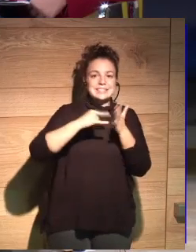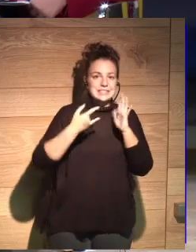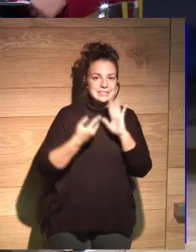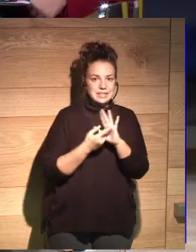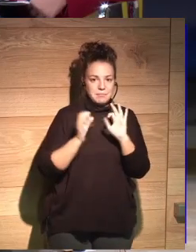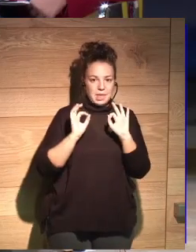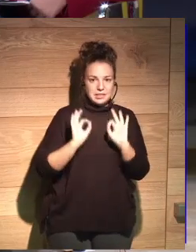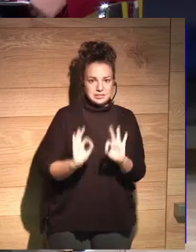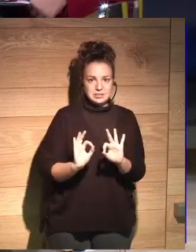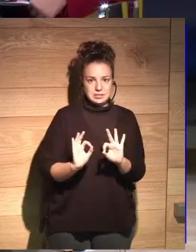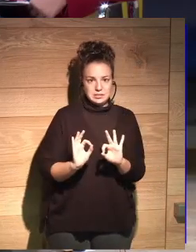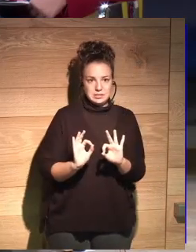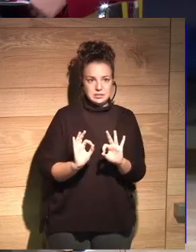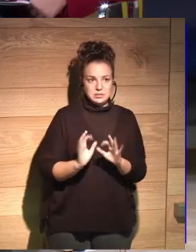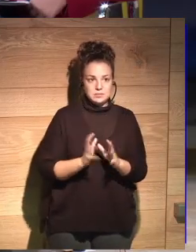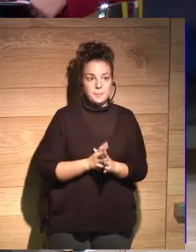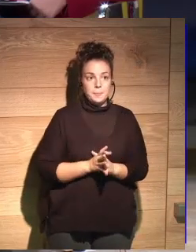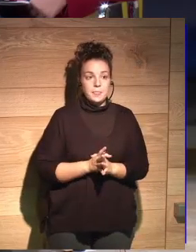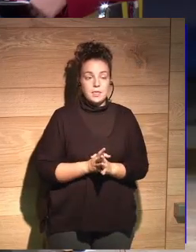is the system.